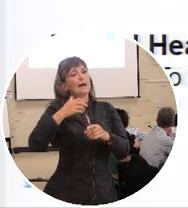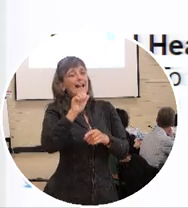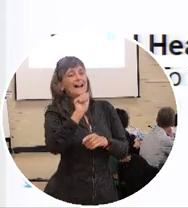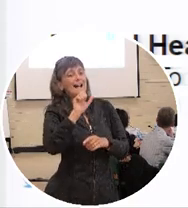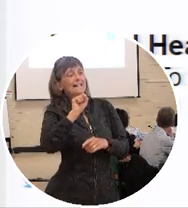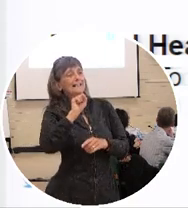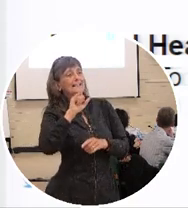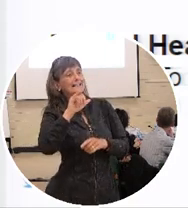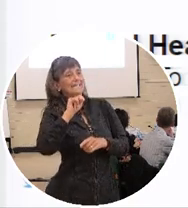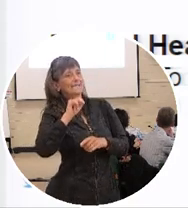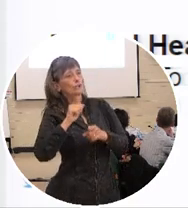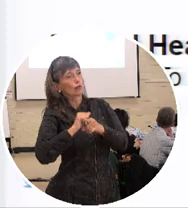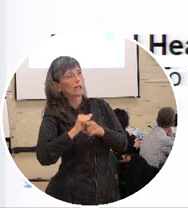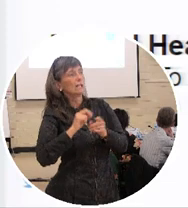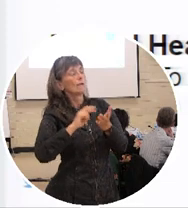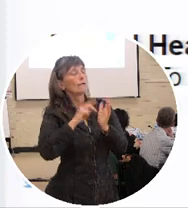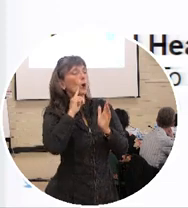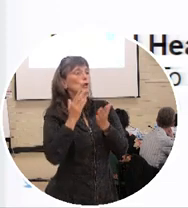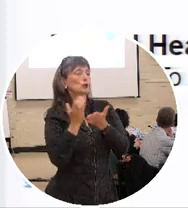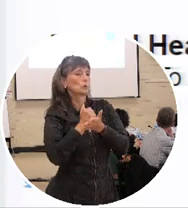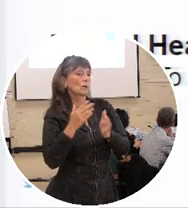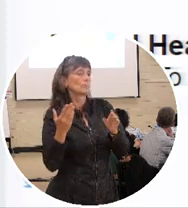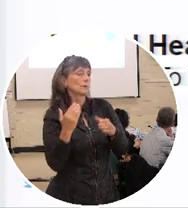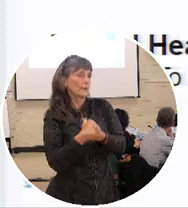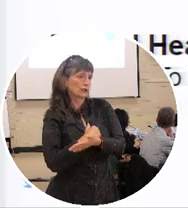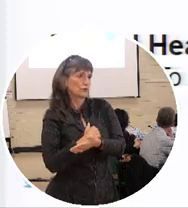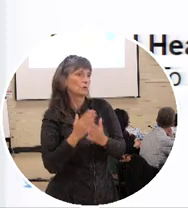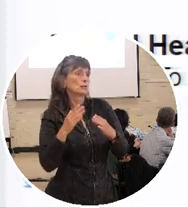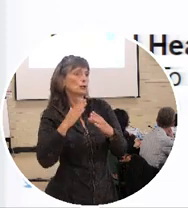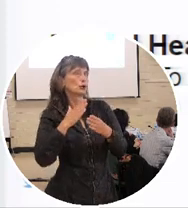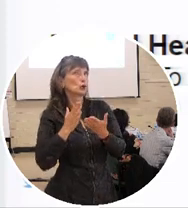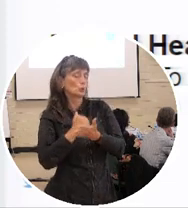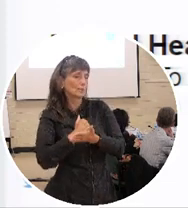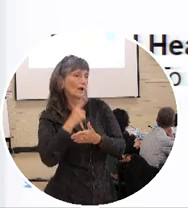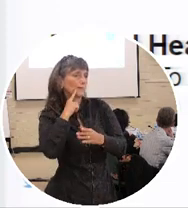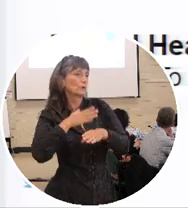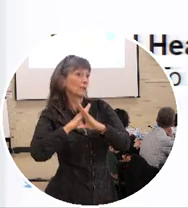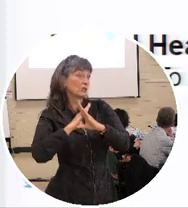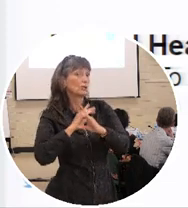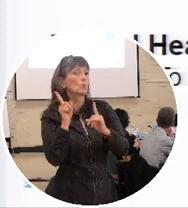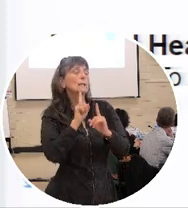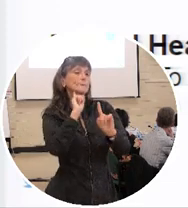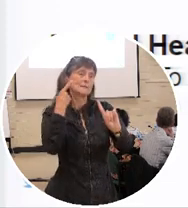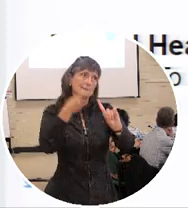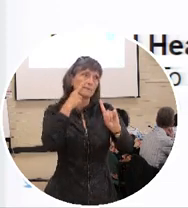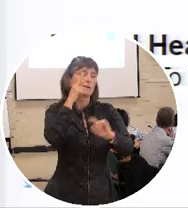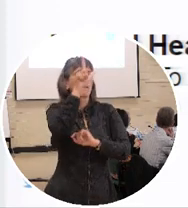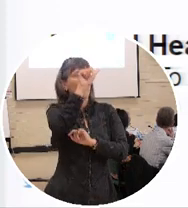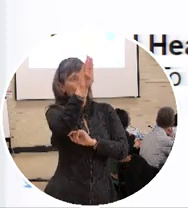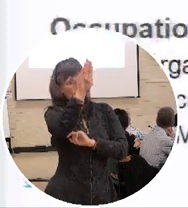instructor status, and that was partnered with the Nunatsiavut government in Labrador.